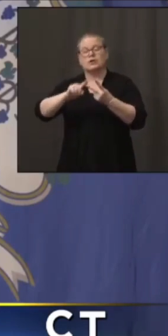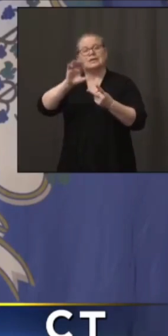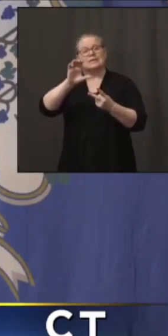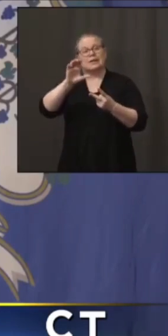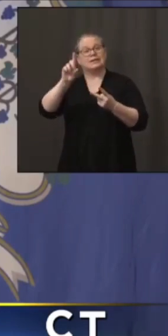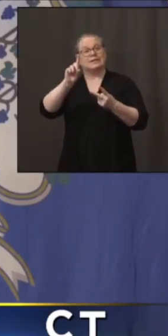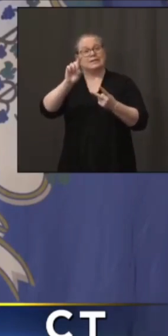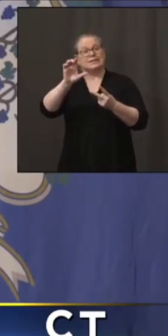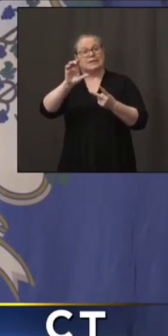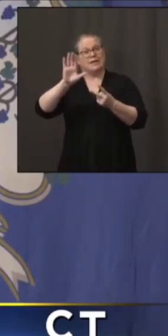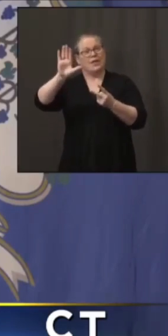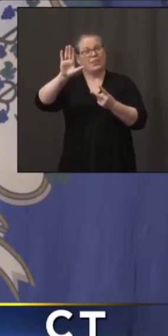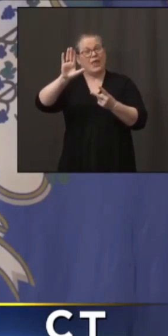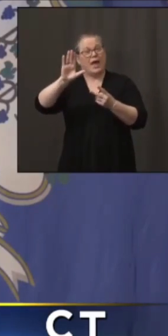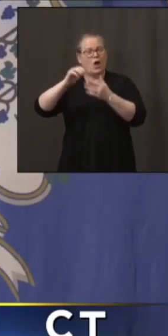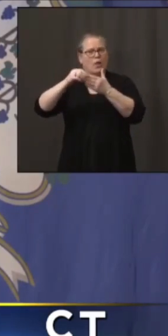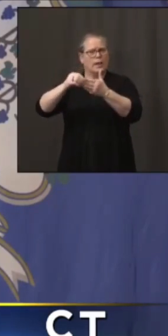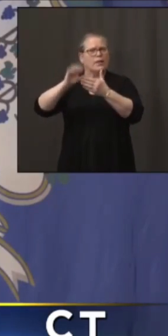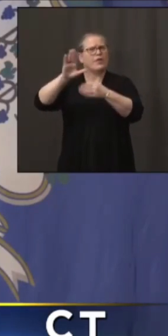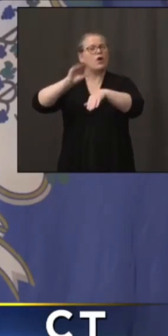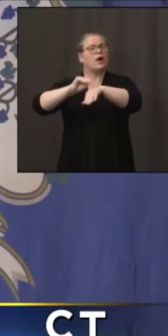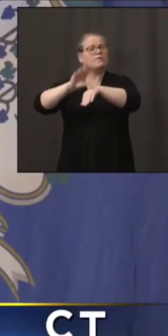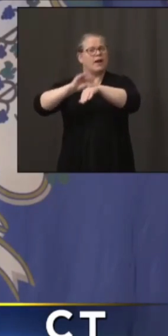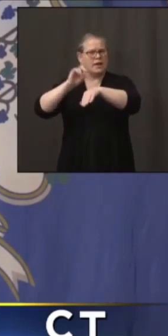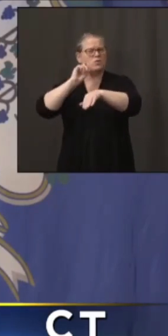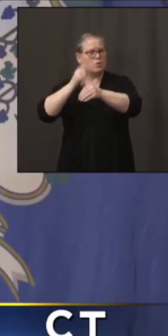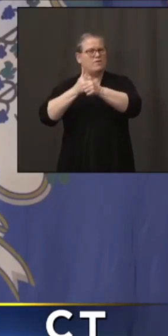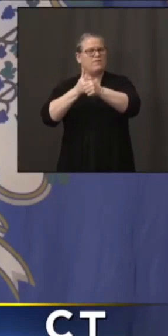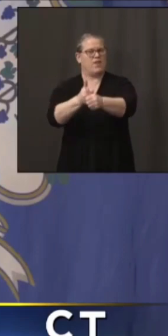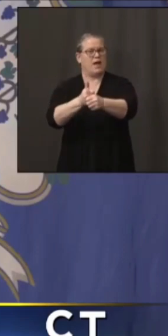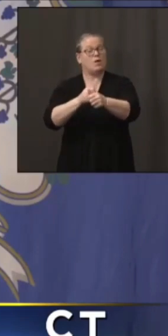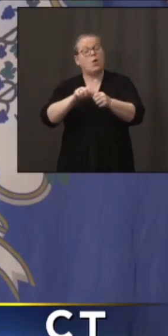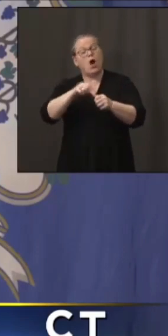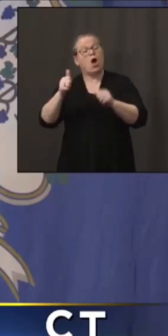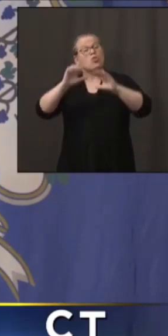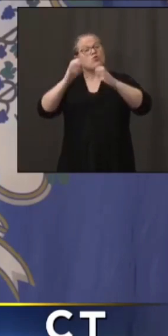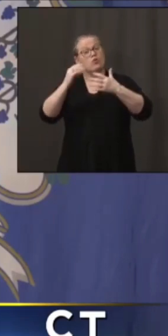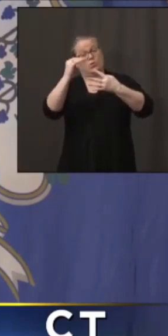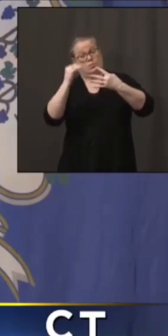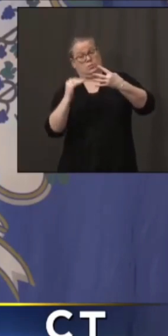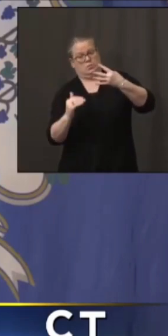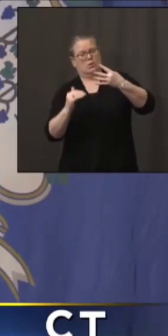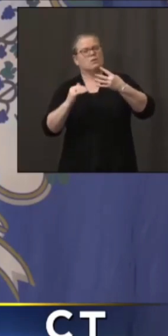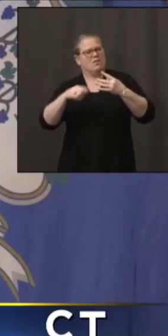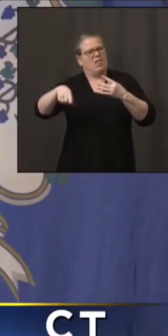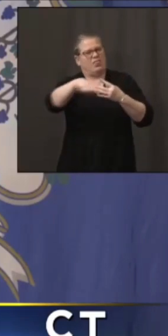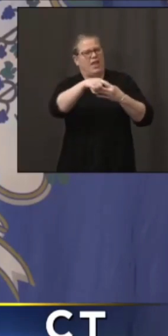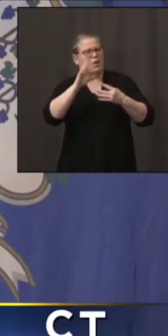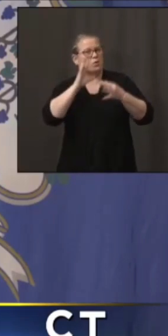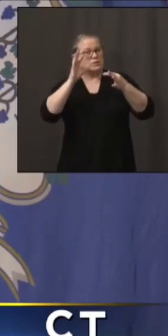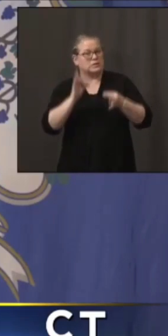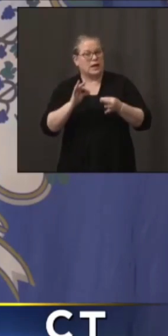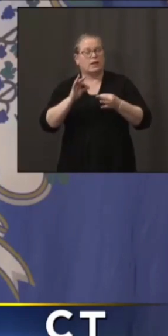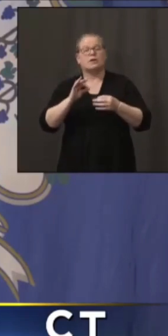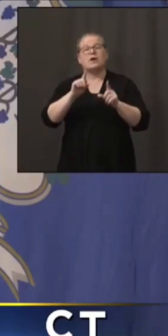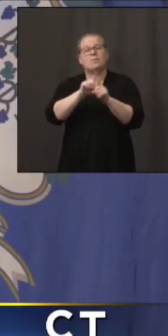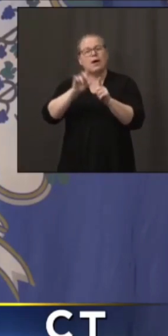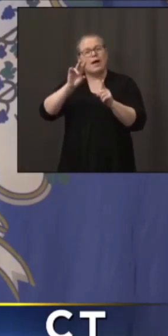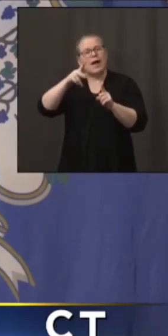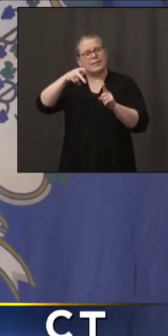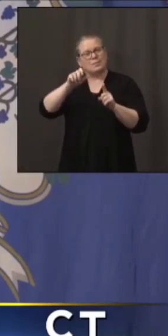they're going to lay out the other groups as they come along. But as Pat just suggested, after the 75-year-olds, it'll be people